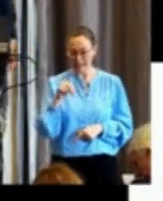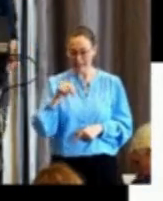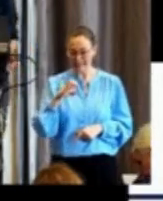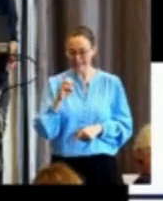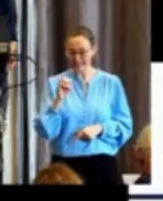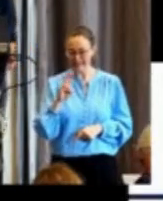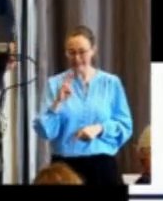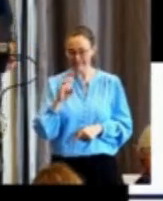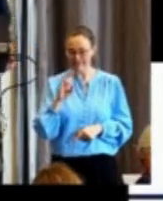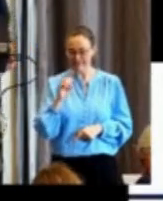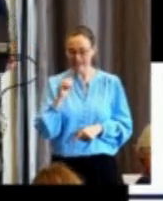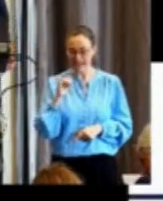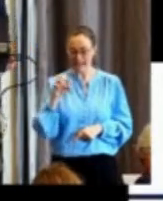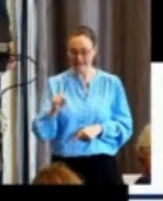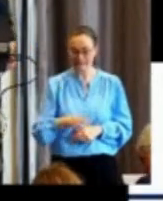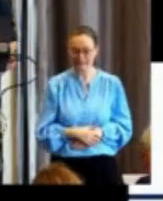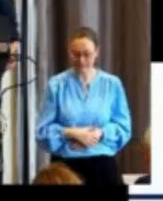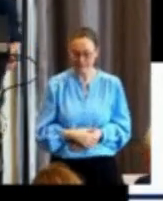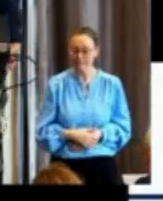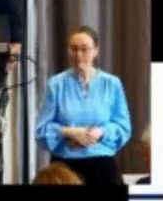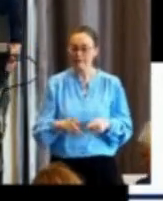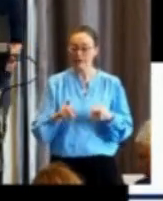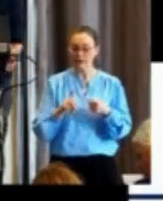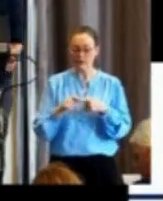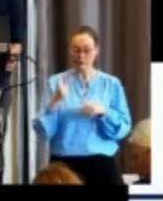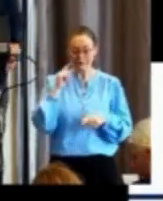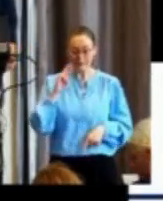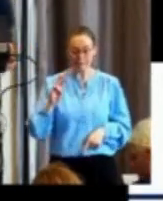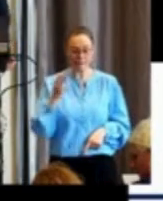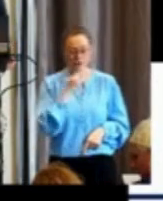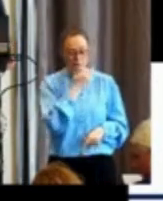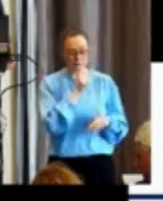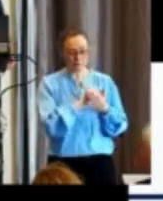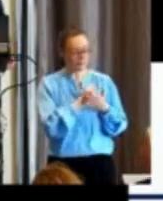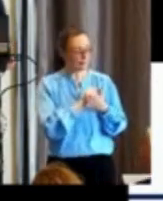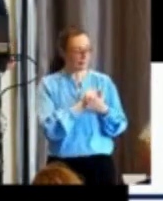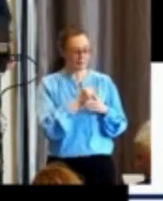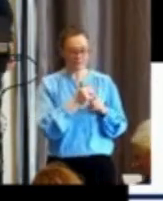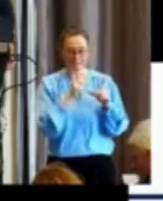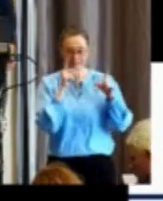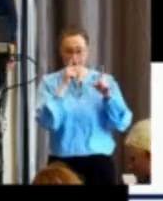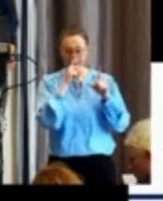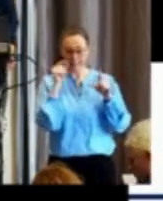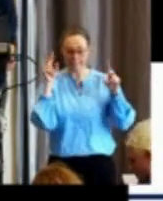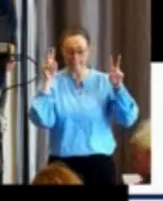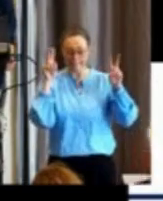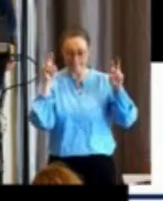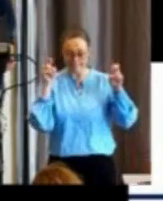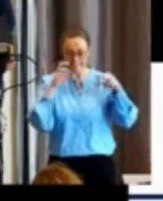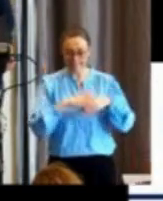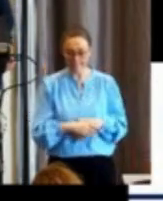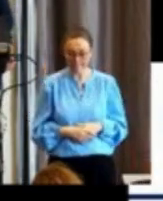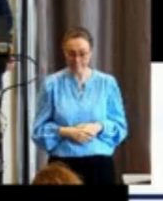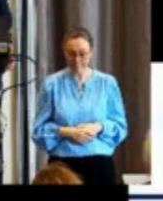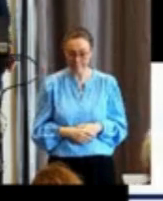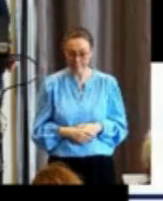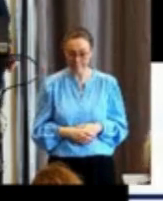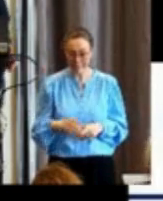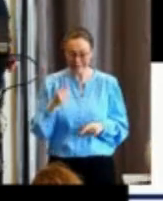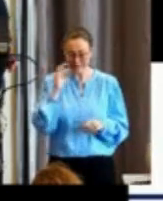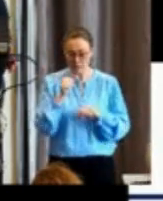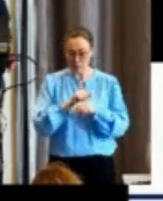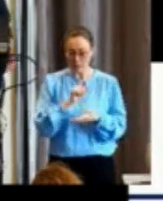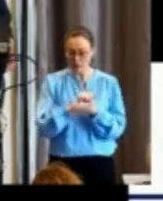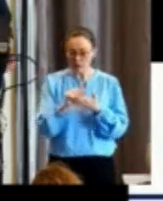quick background. That's the picture of the paper. It's the title of the paper, as well as where it was published in a journal